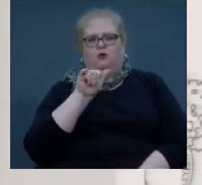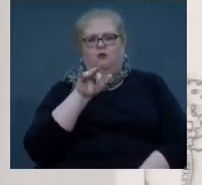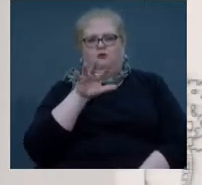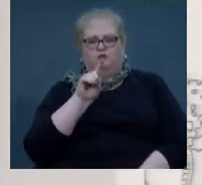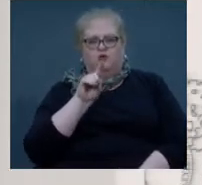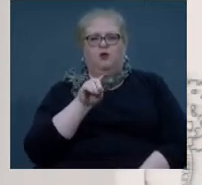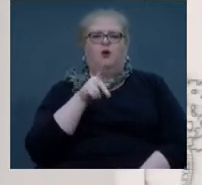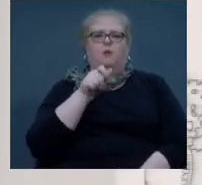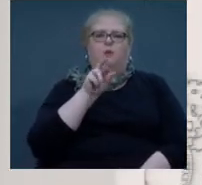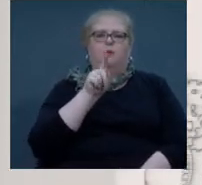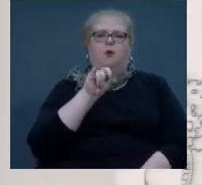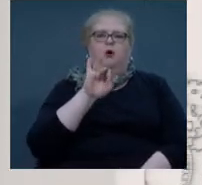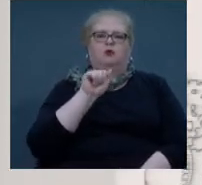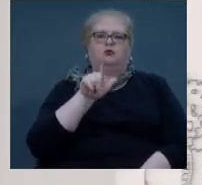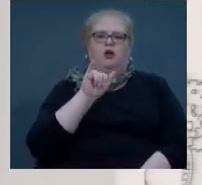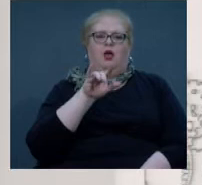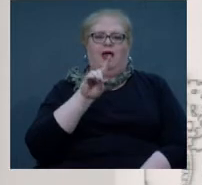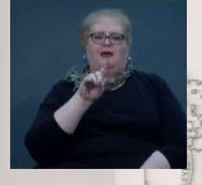Parcel ID